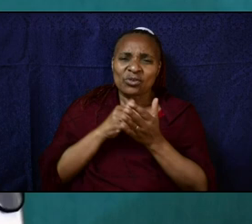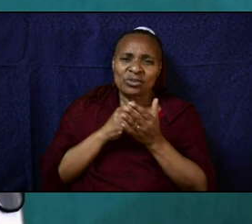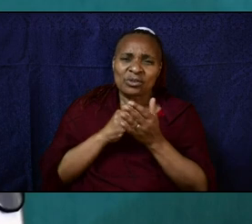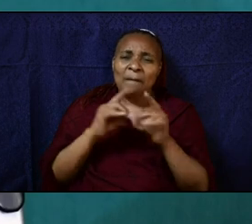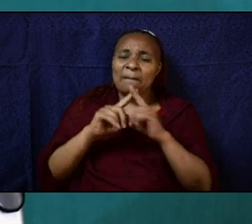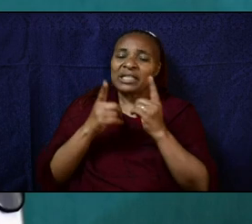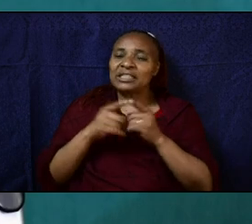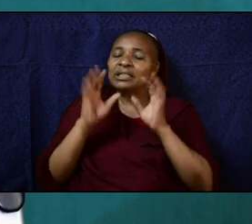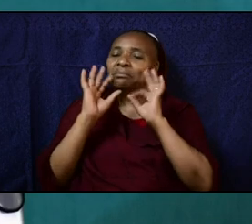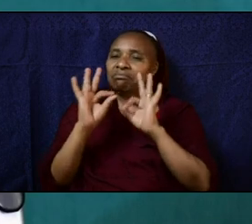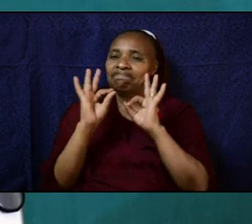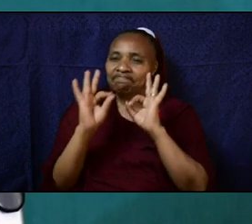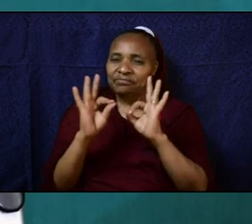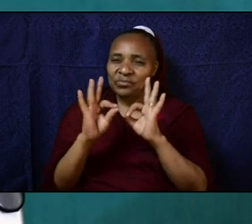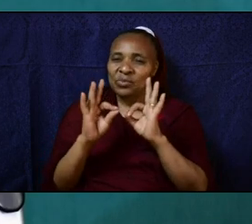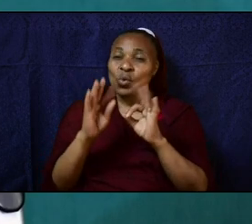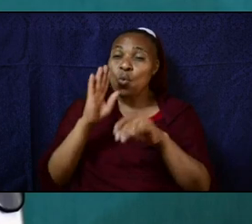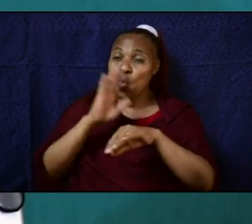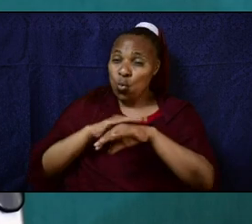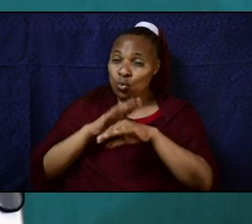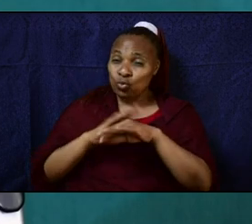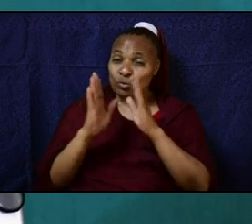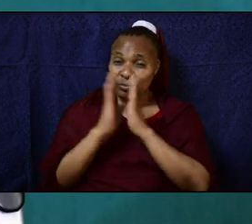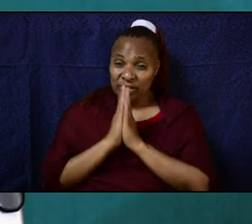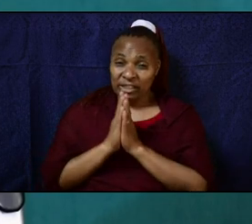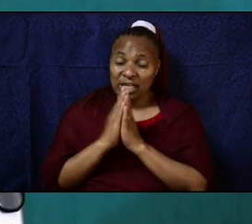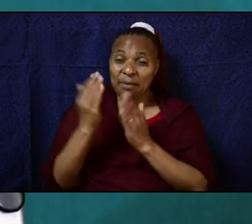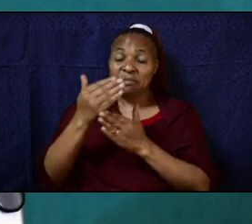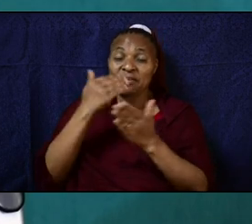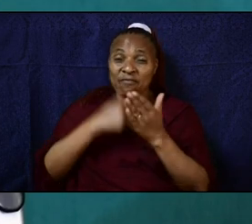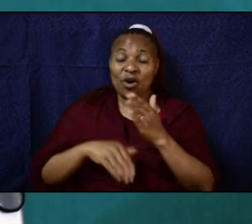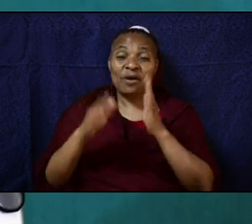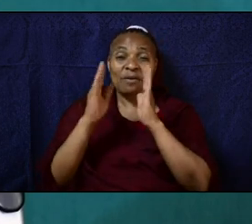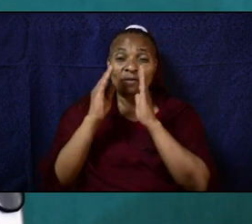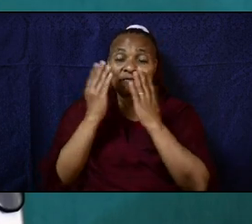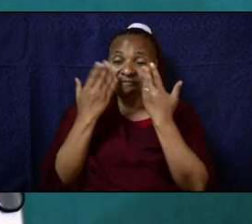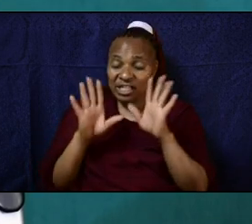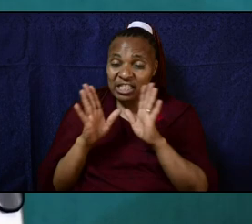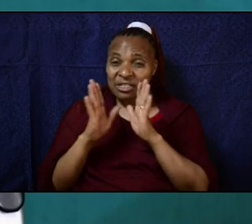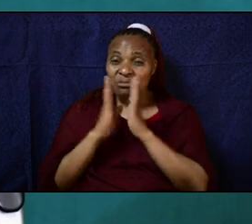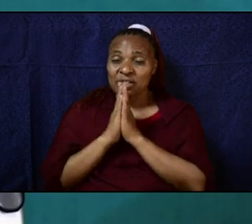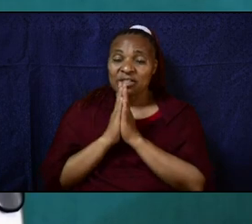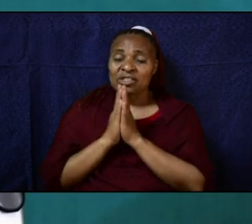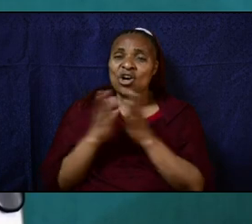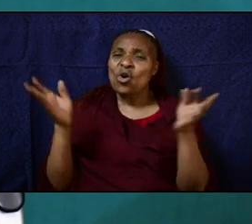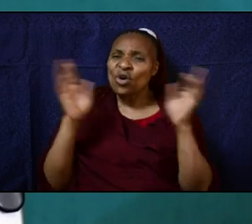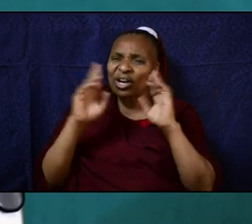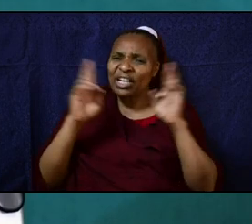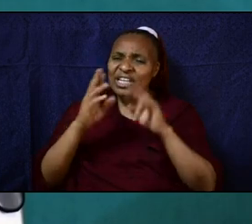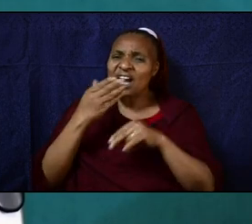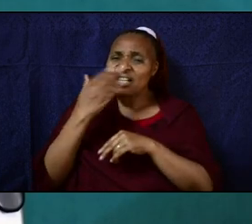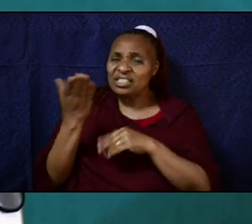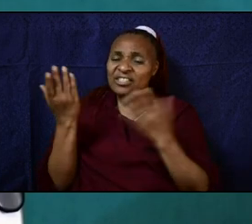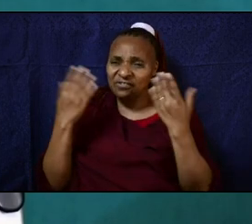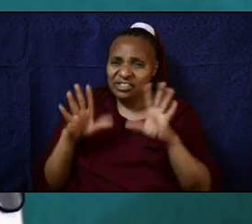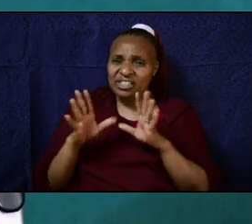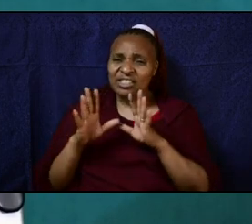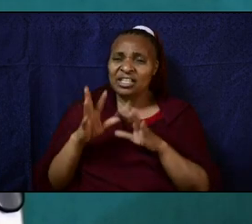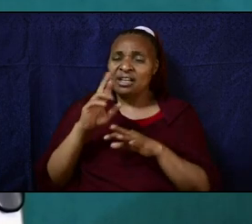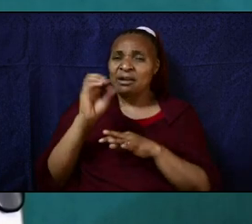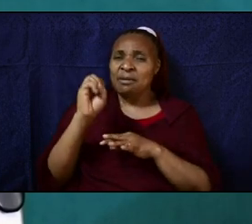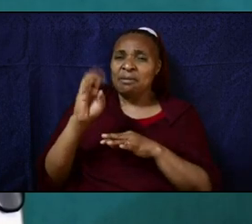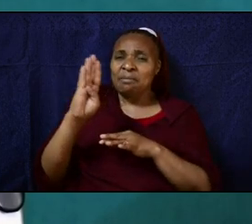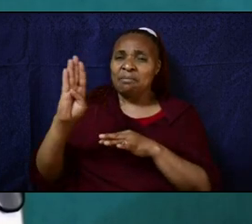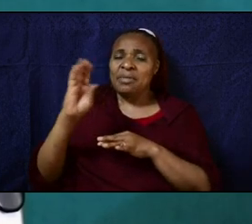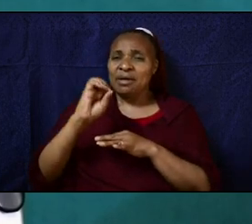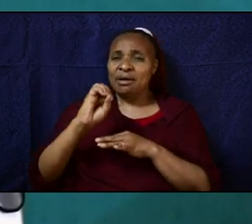it's super important to pray. And even before he finished praying, God had already answered his prayer. Like, Rebecca came out,